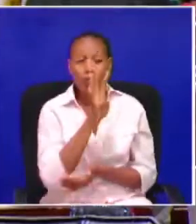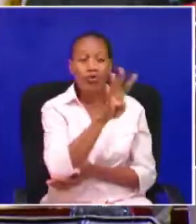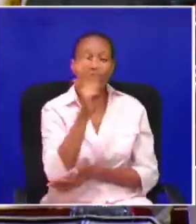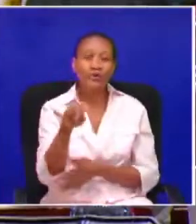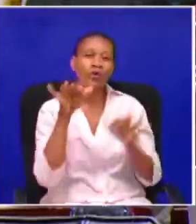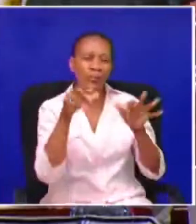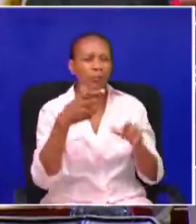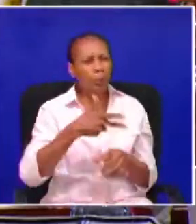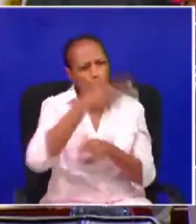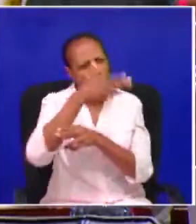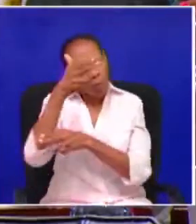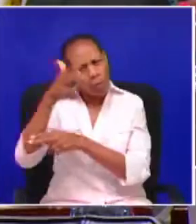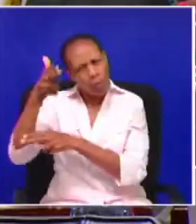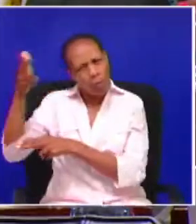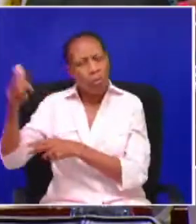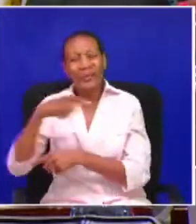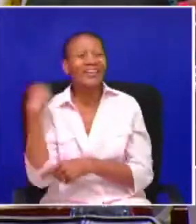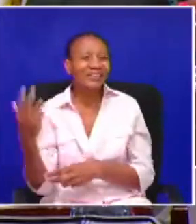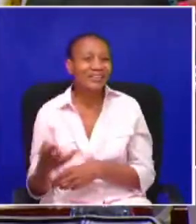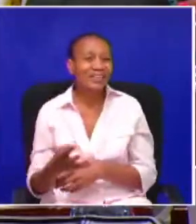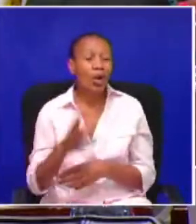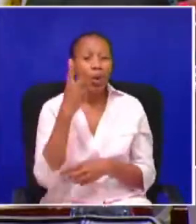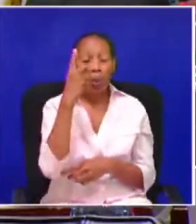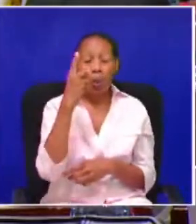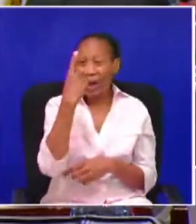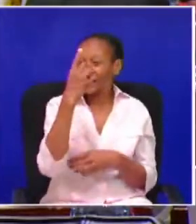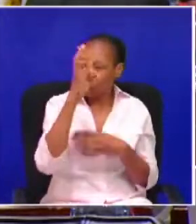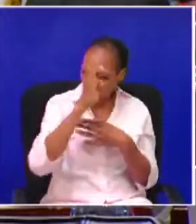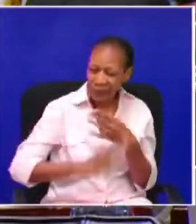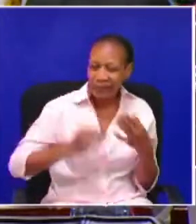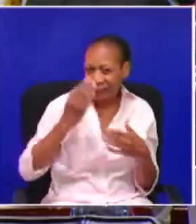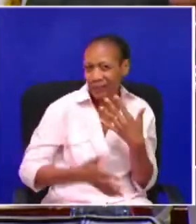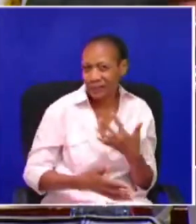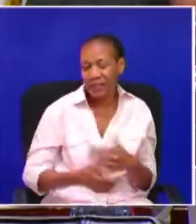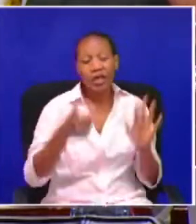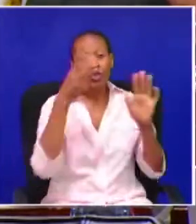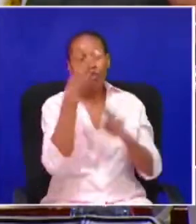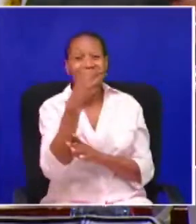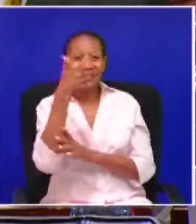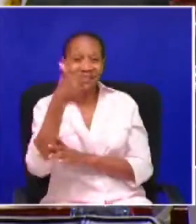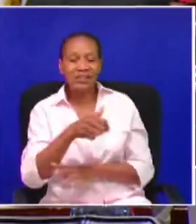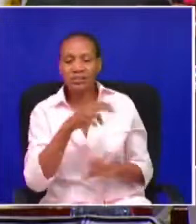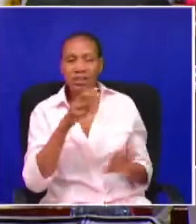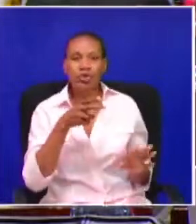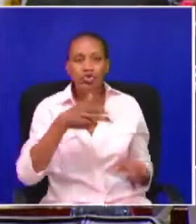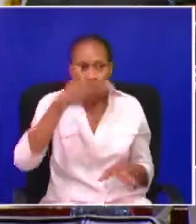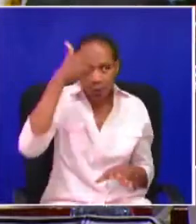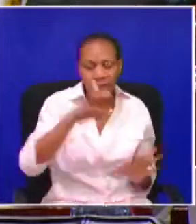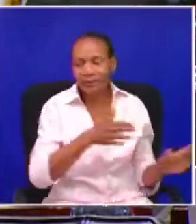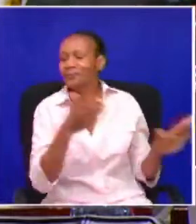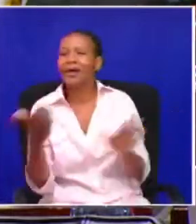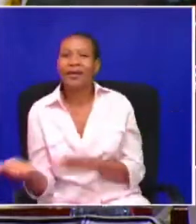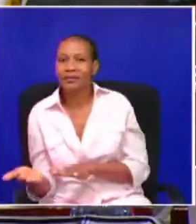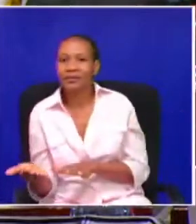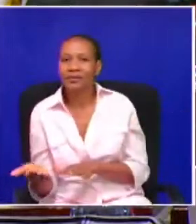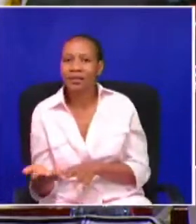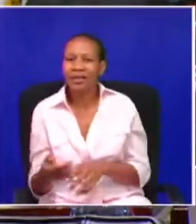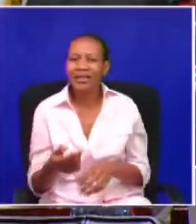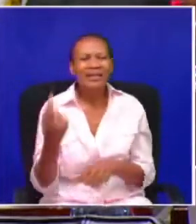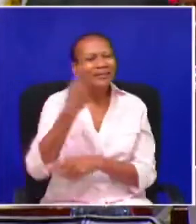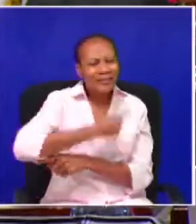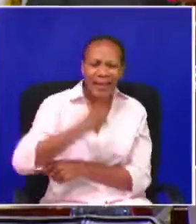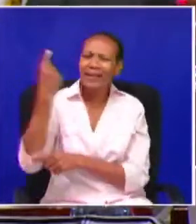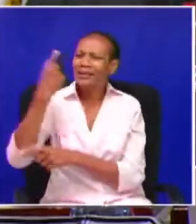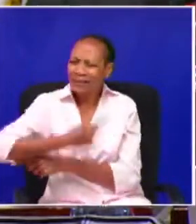were shot in Cape Town over the past weekend, and 26 of those died. These killings are a daily routine